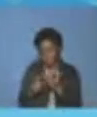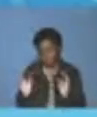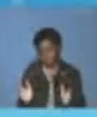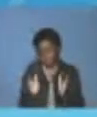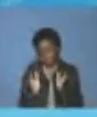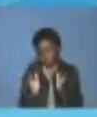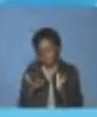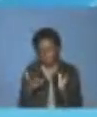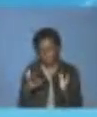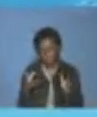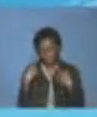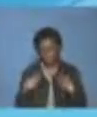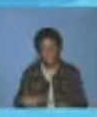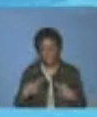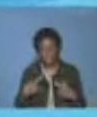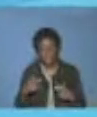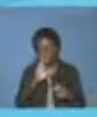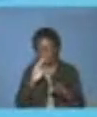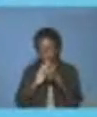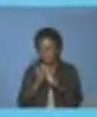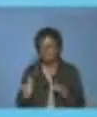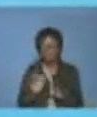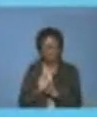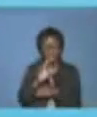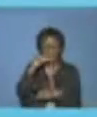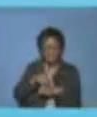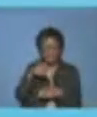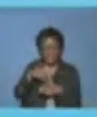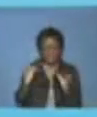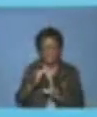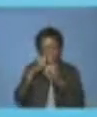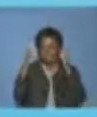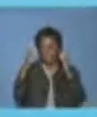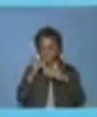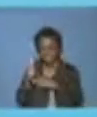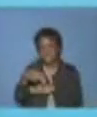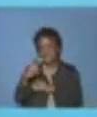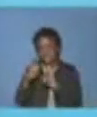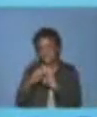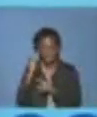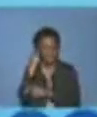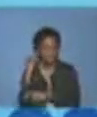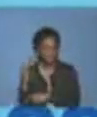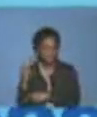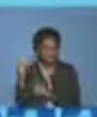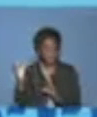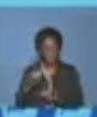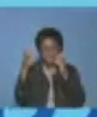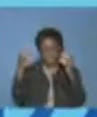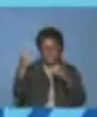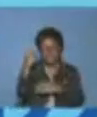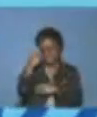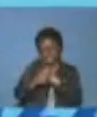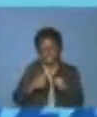become fully engaged in the celebrations and events leading up to the country's Golden Jubilee next year. The campaign kicks off with